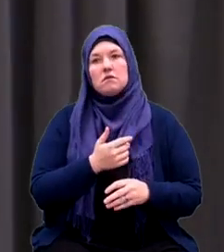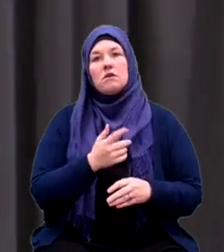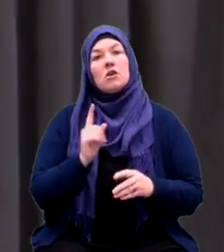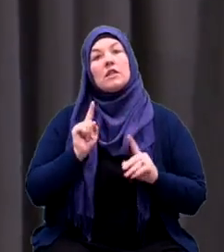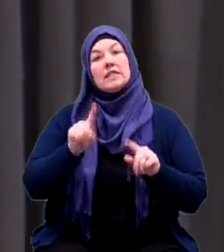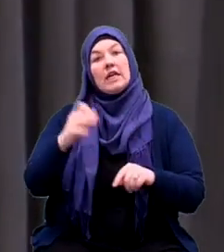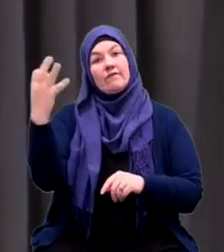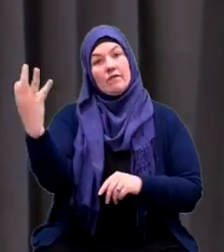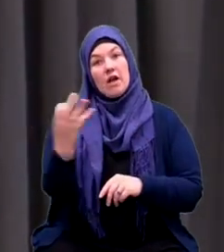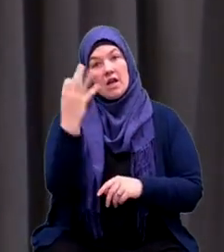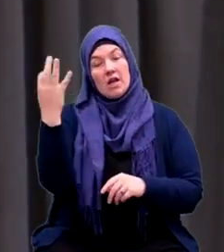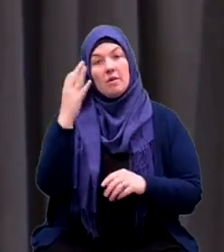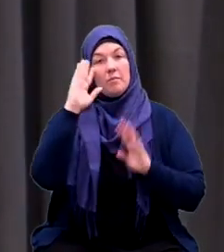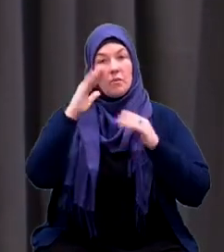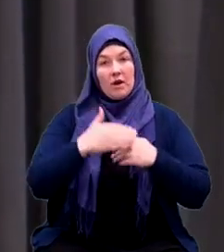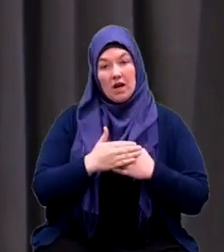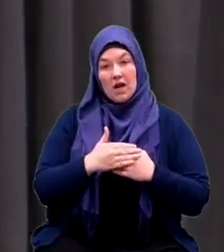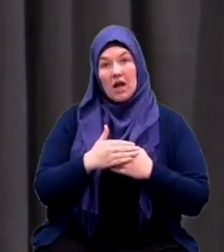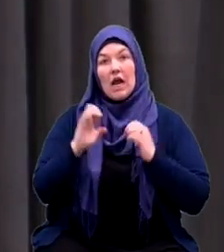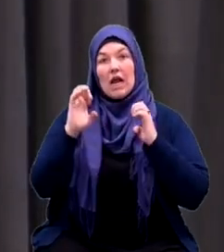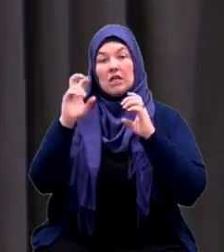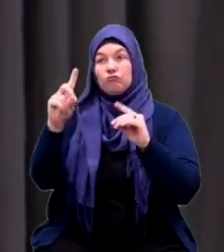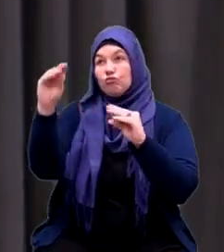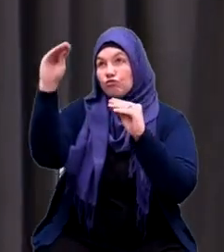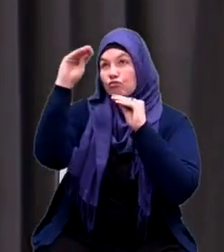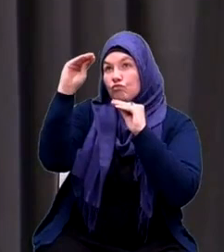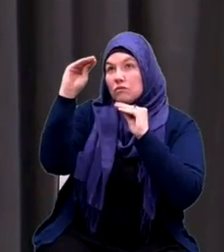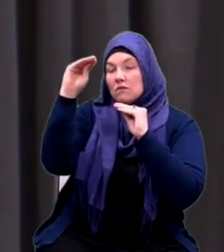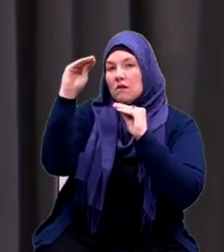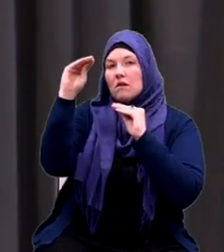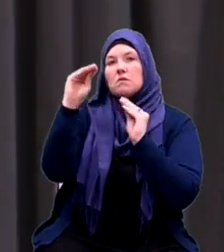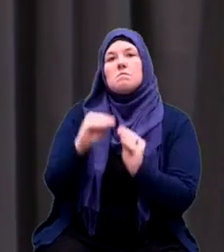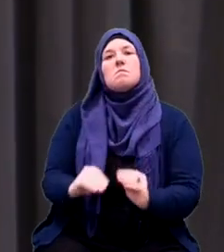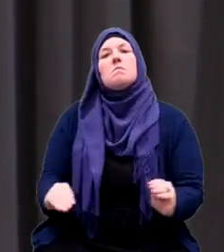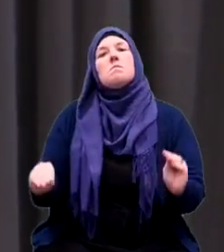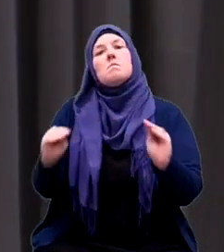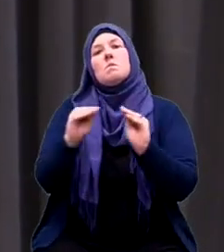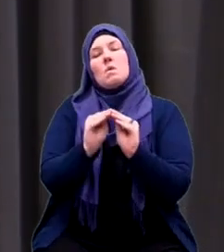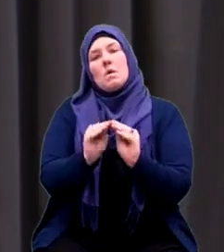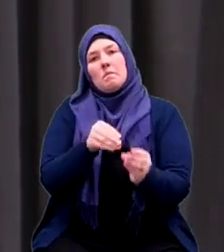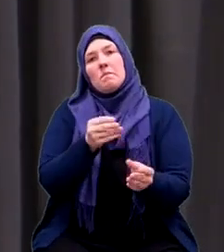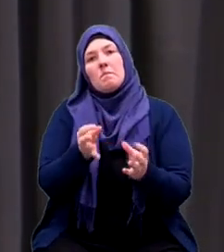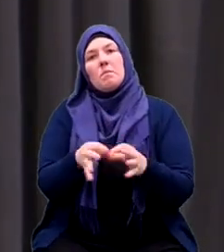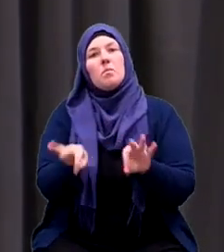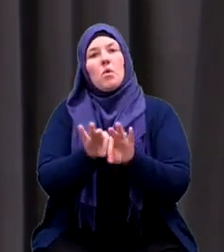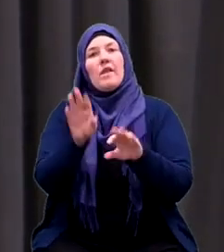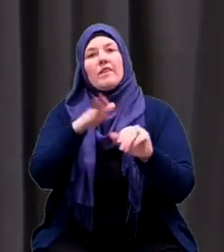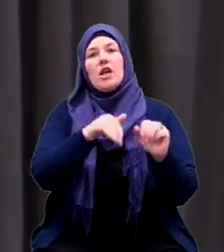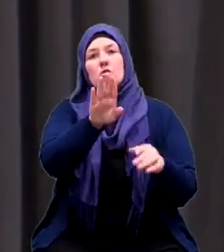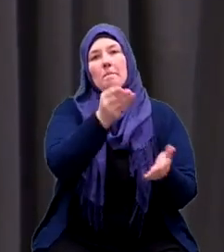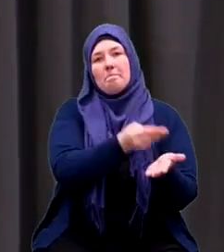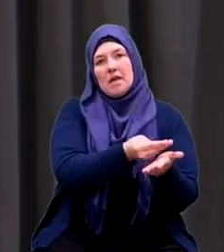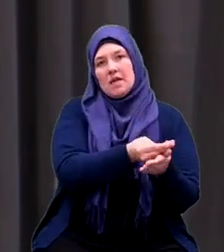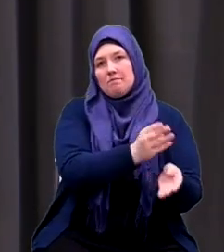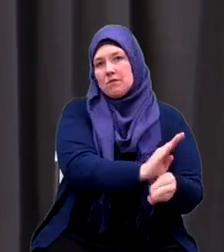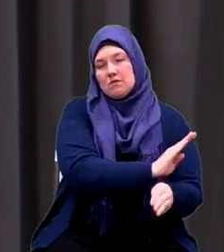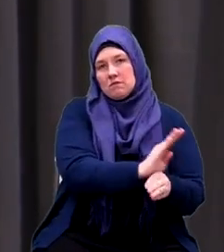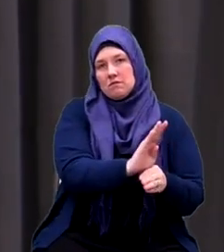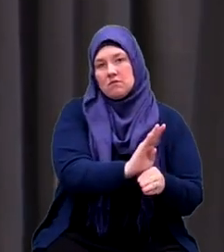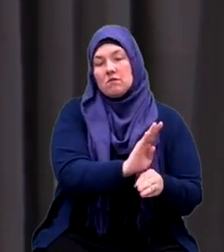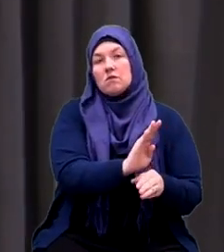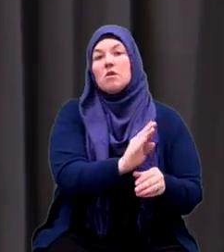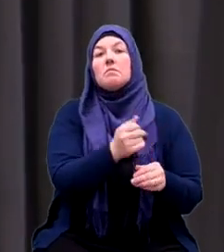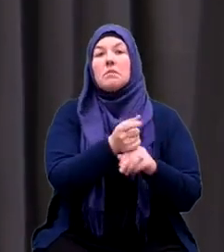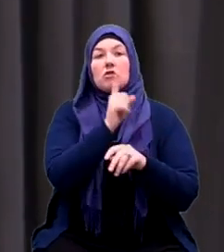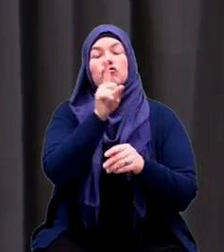the Friday prayer and educational forum is more important than your business. So you make